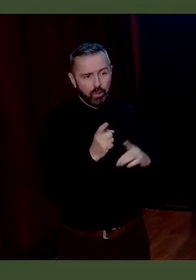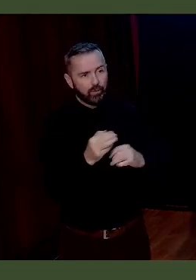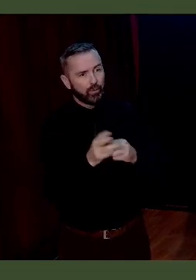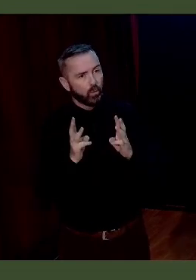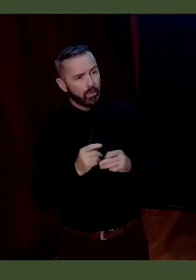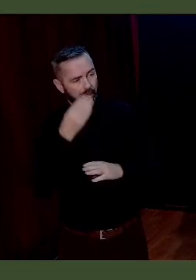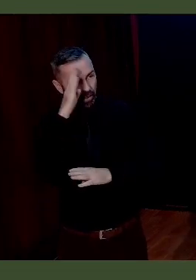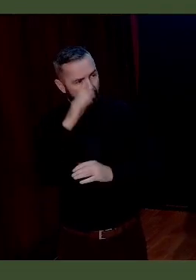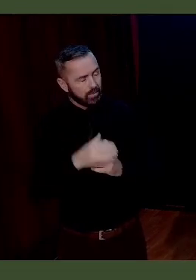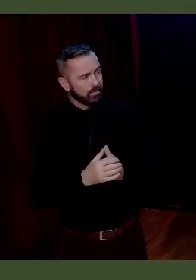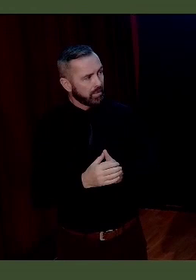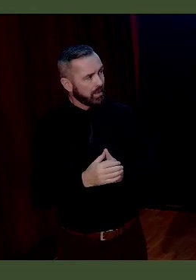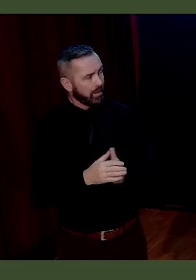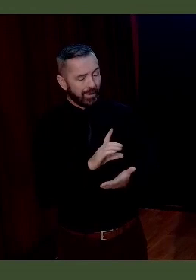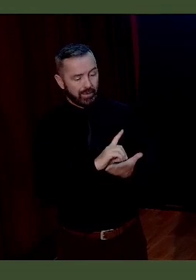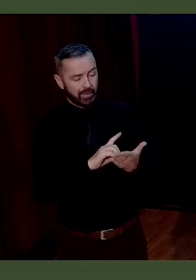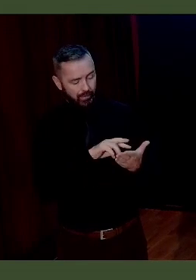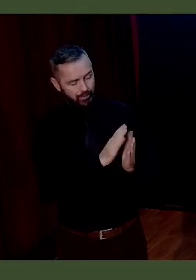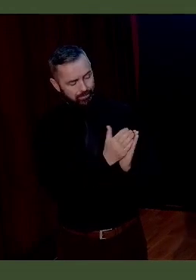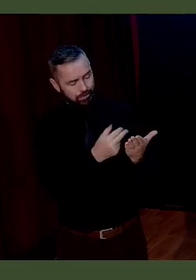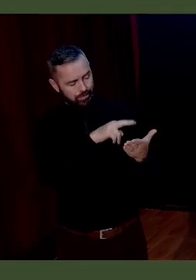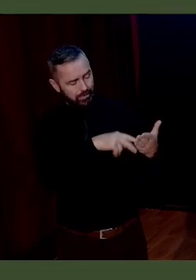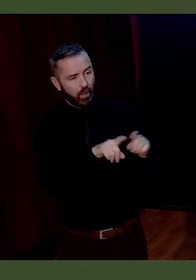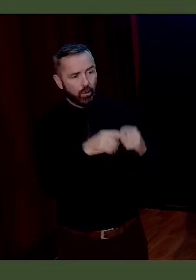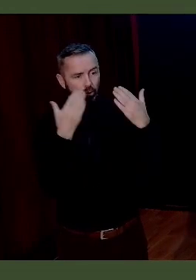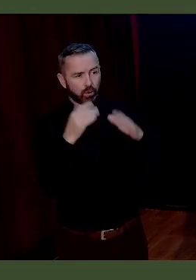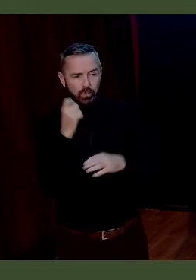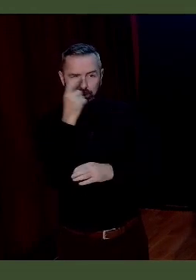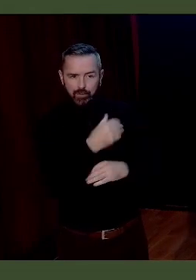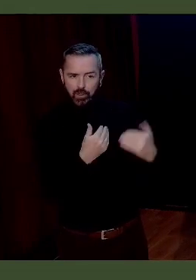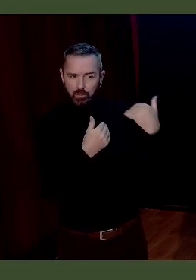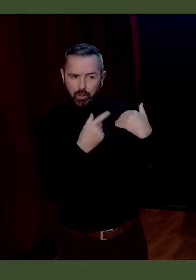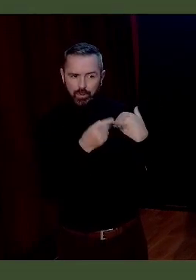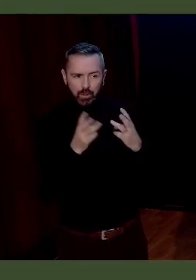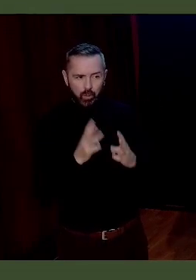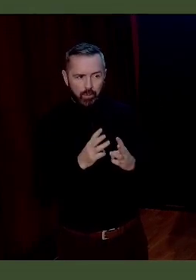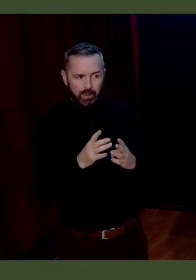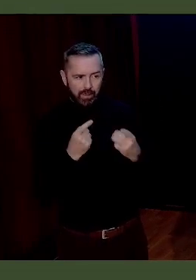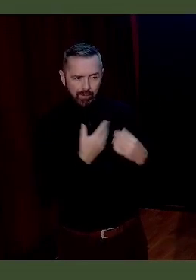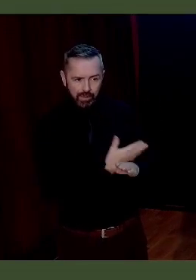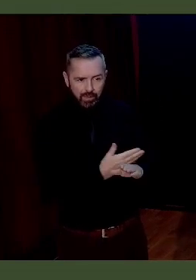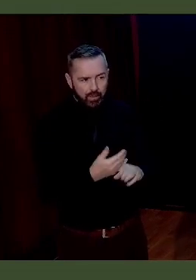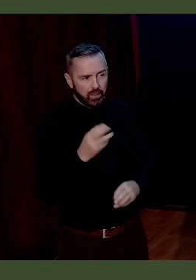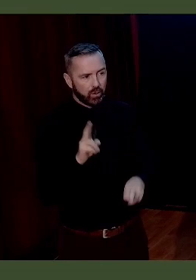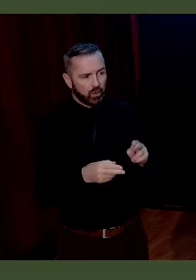in Ireland. The diaries also reveal the difficult road these radical women had to forge in the new free state, which